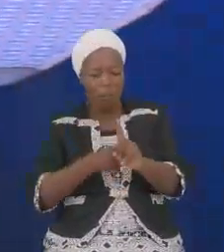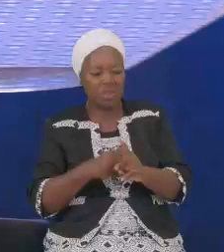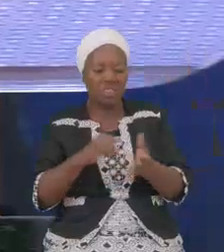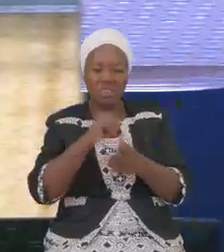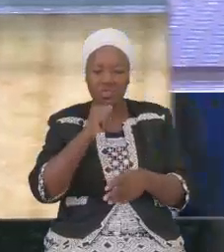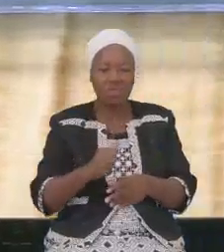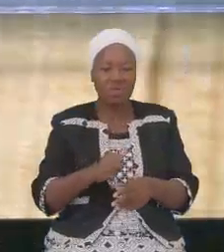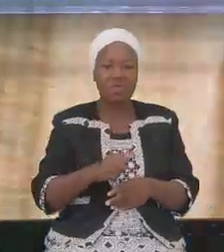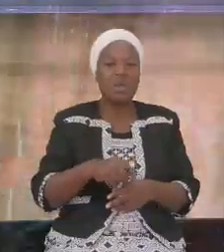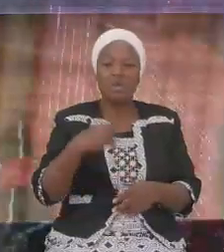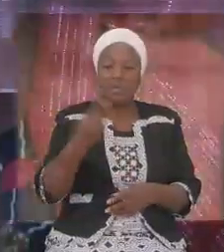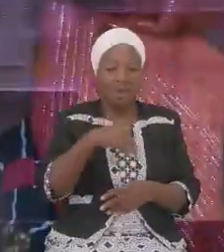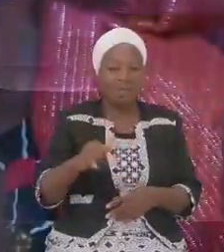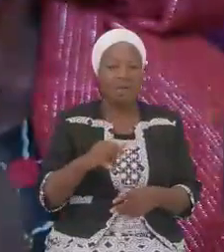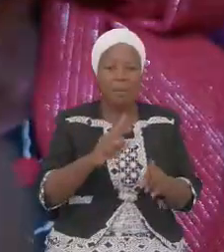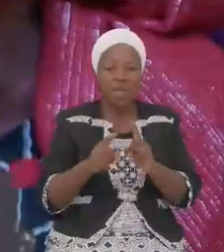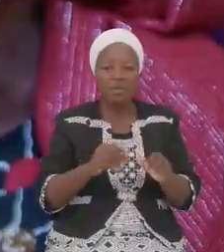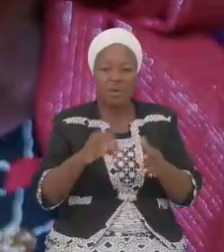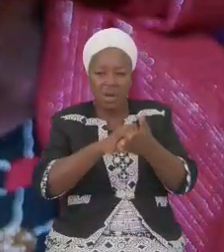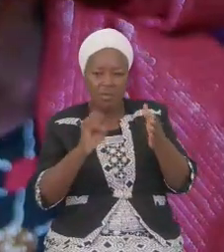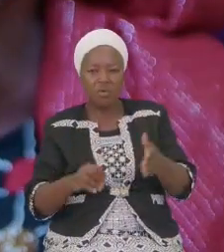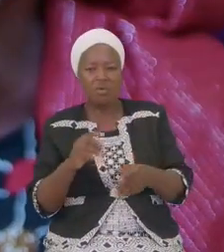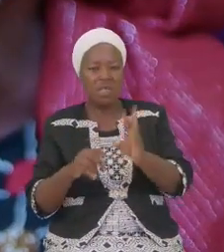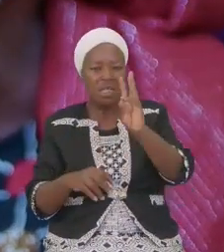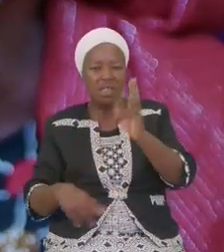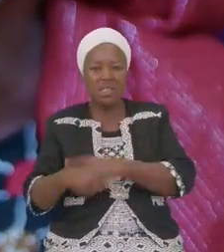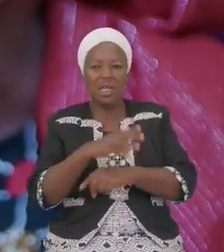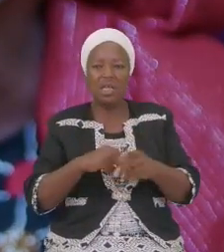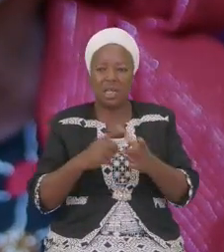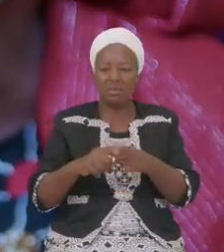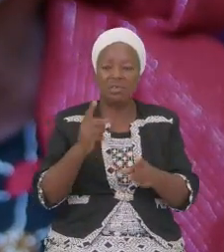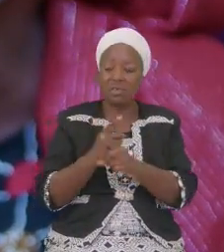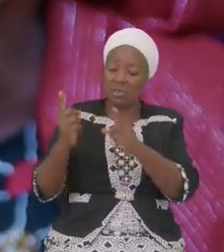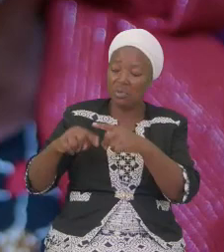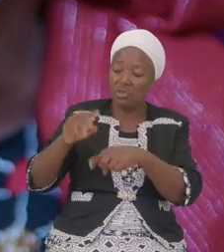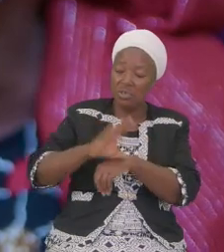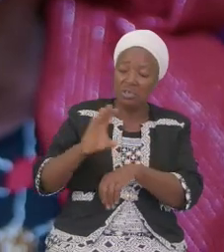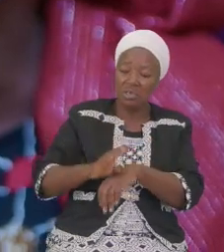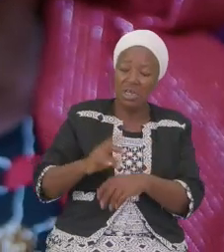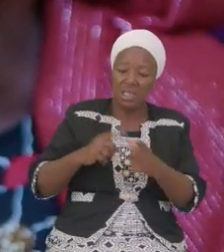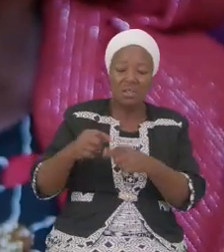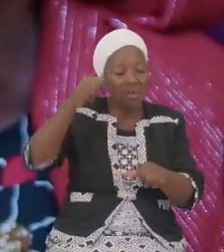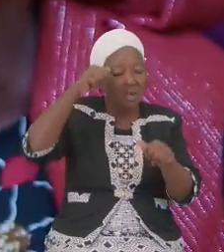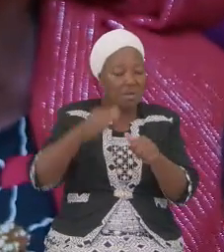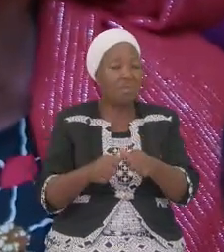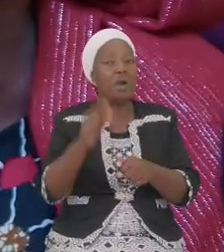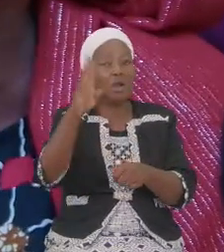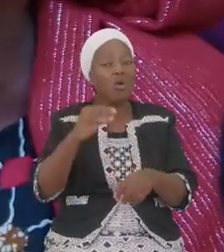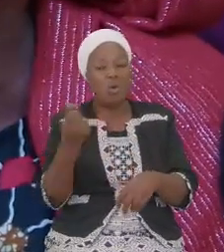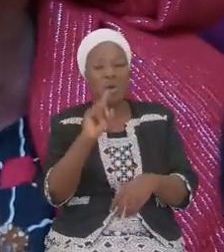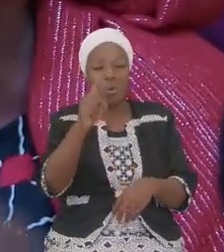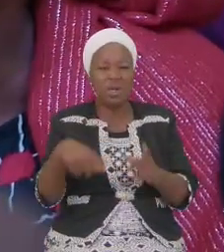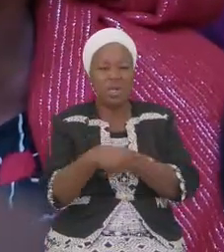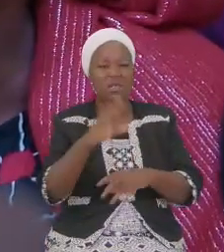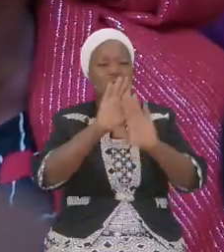remove 6 days, and then you only come to church, and you fear God, and you remember God, only one day, Sunday, it's no